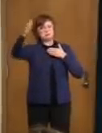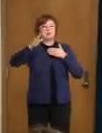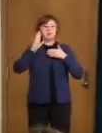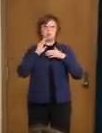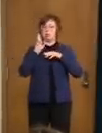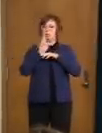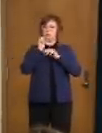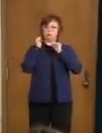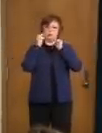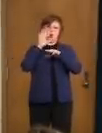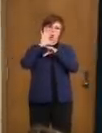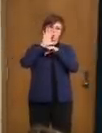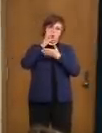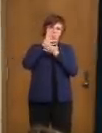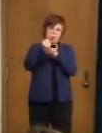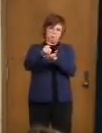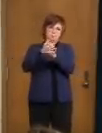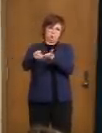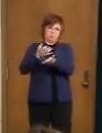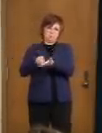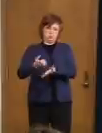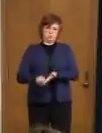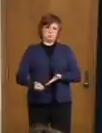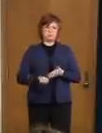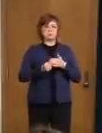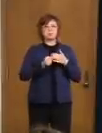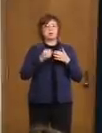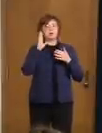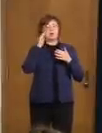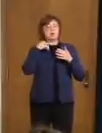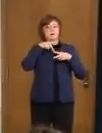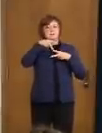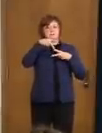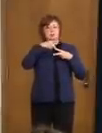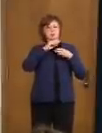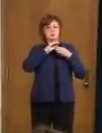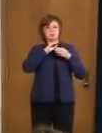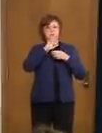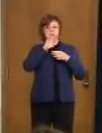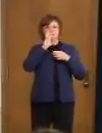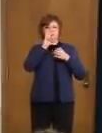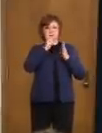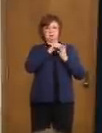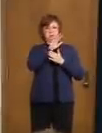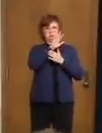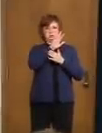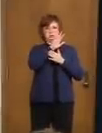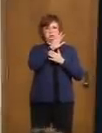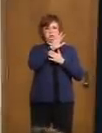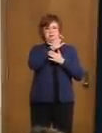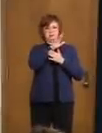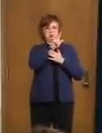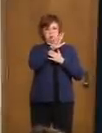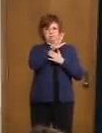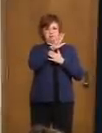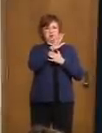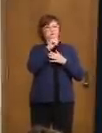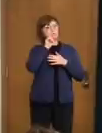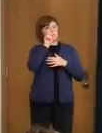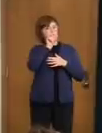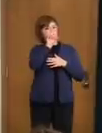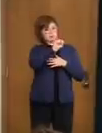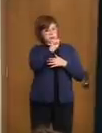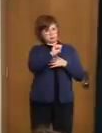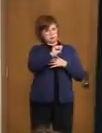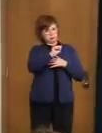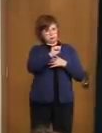shipment of 6,825 Pfizer doses that are being shipped into Saskatoon. We also made a decision to send